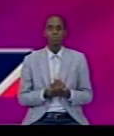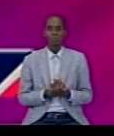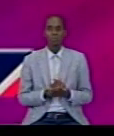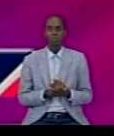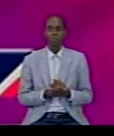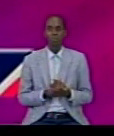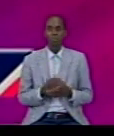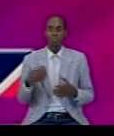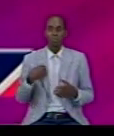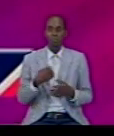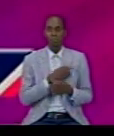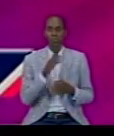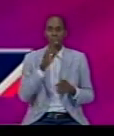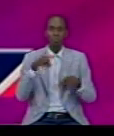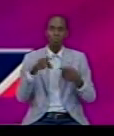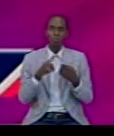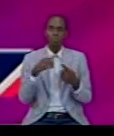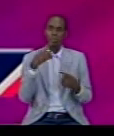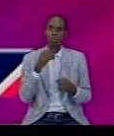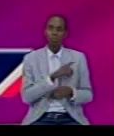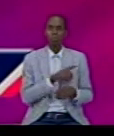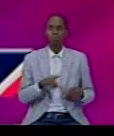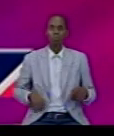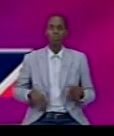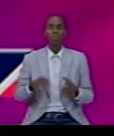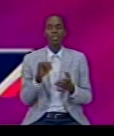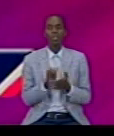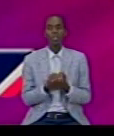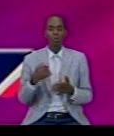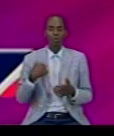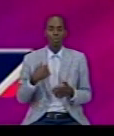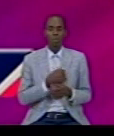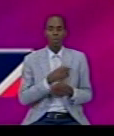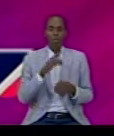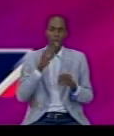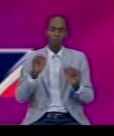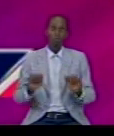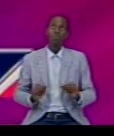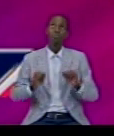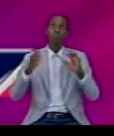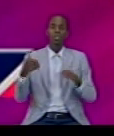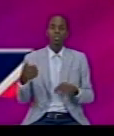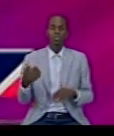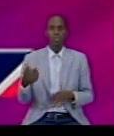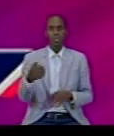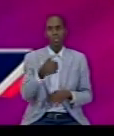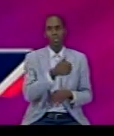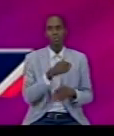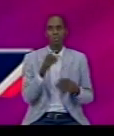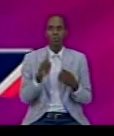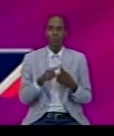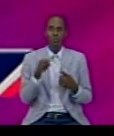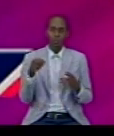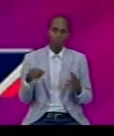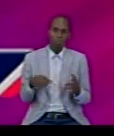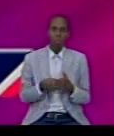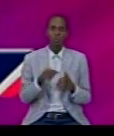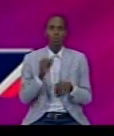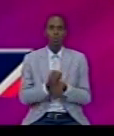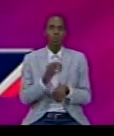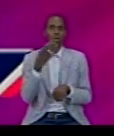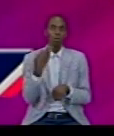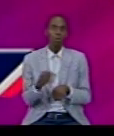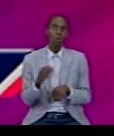We are going to tell the Lord that we are committing ourselves to this call to evangelism and